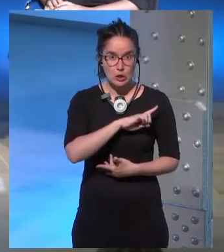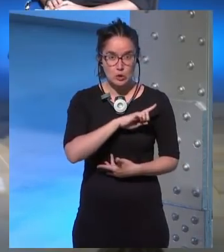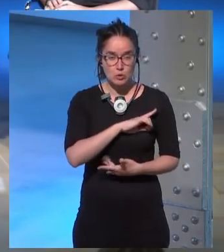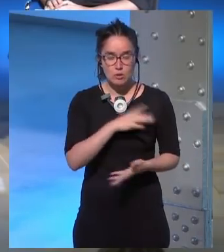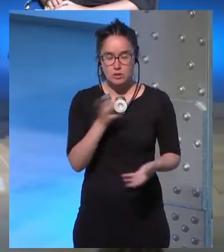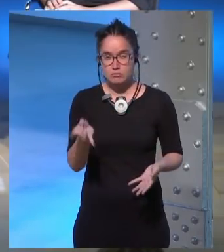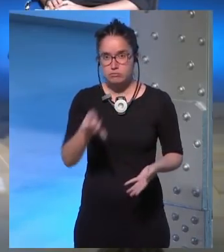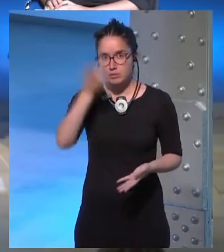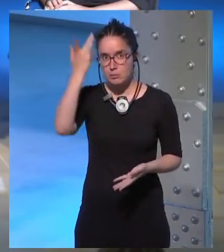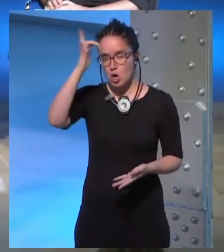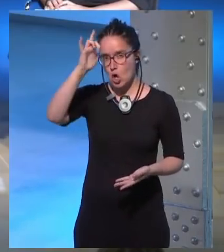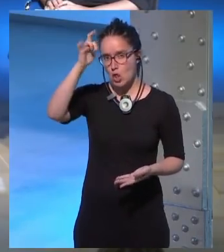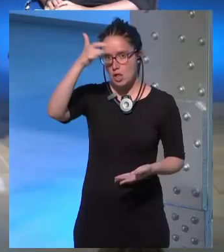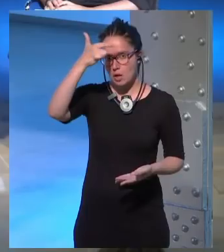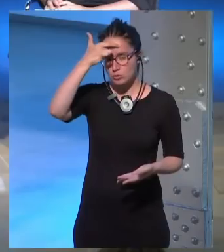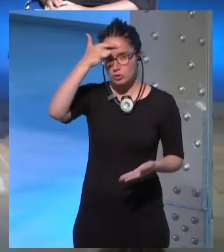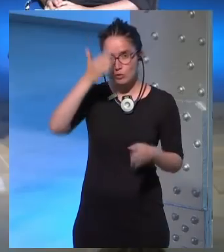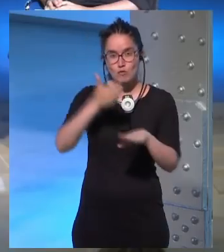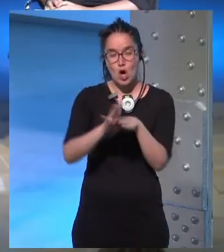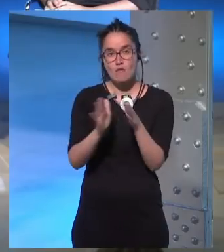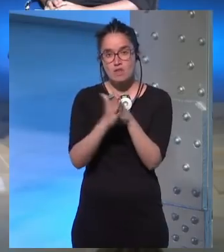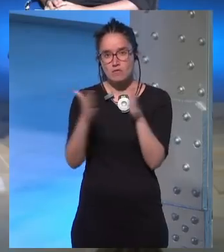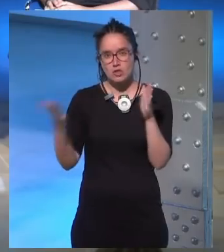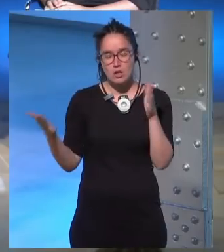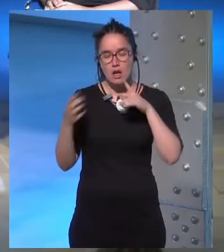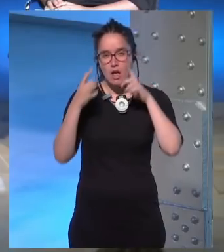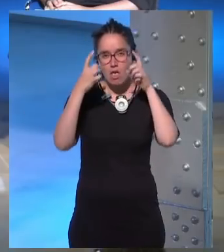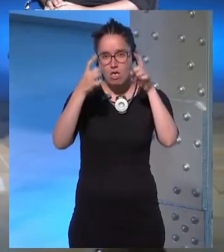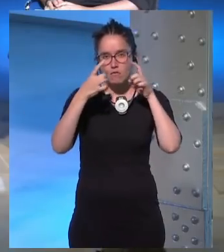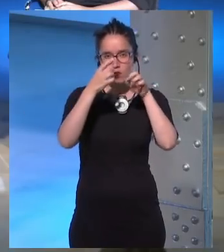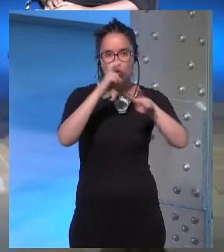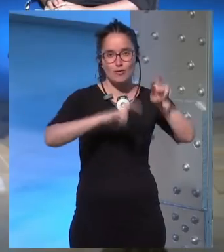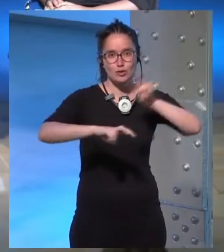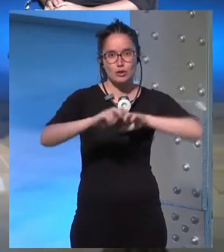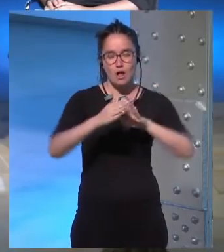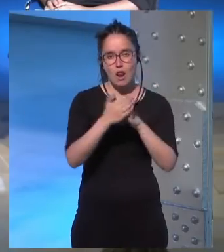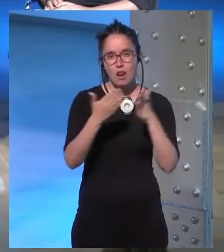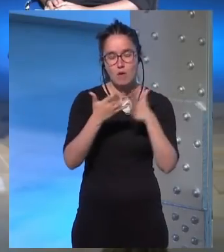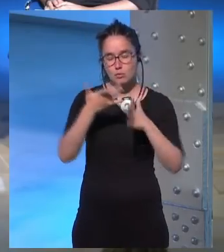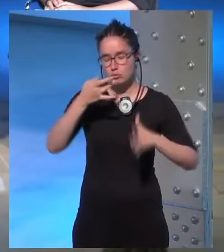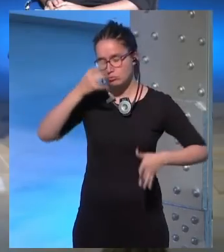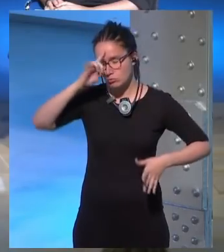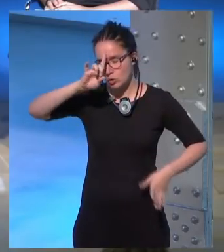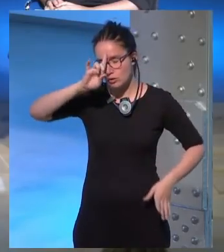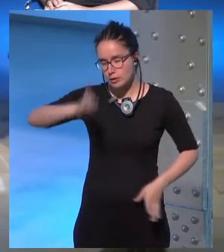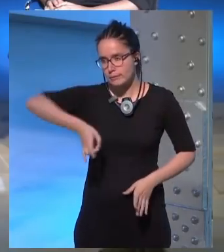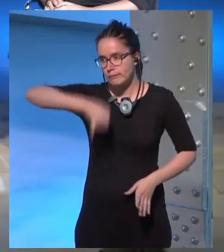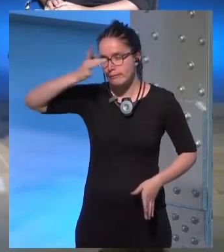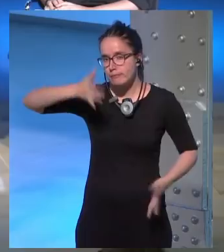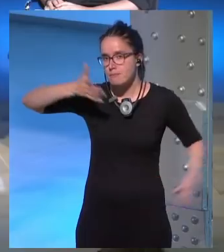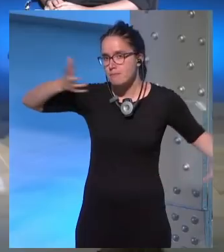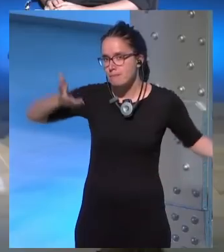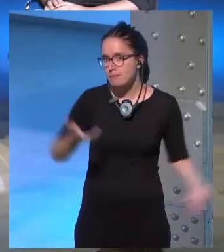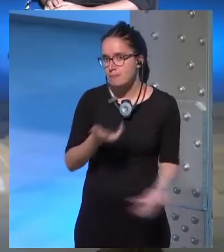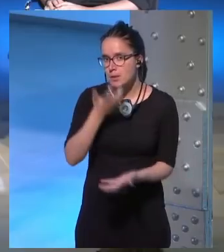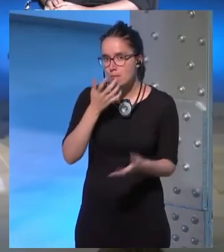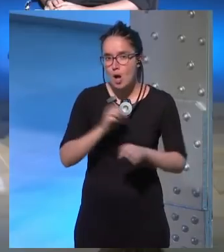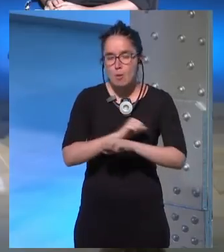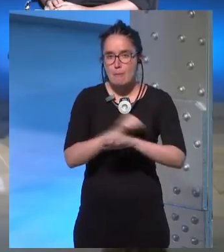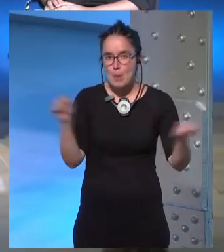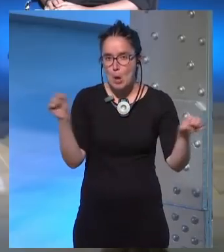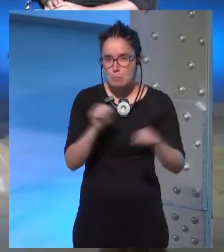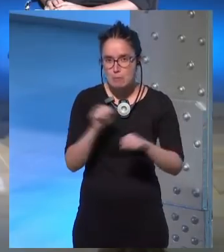I look up some books about organic. Again, like we use wasps to sniff out bombs. Like there are all sorts of